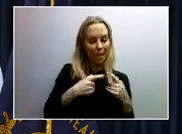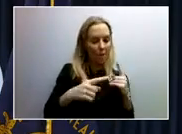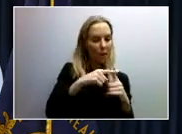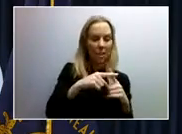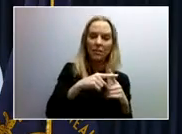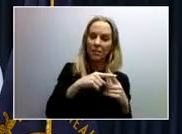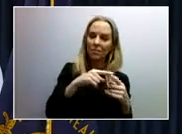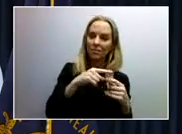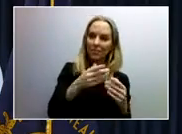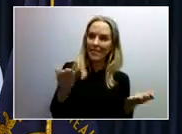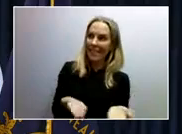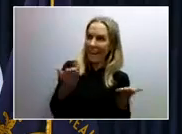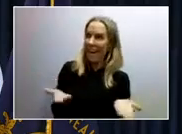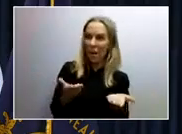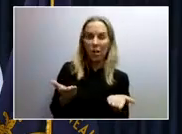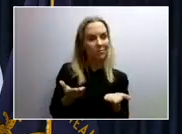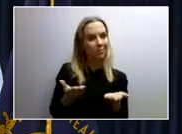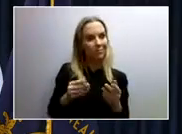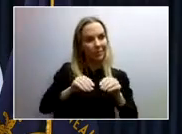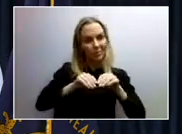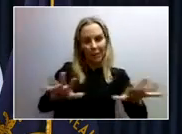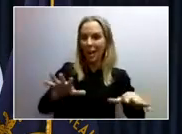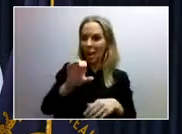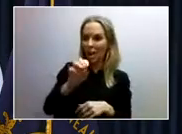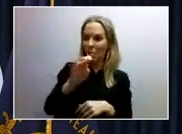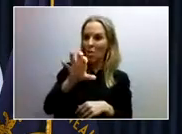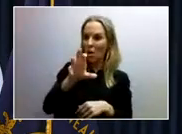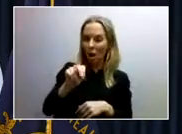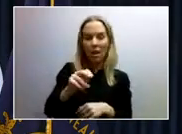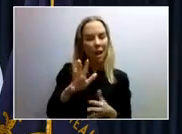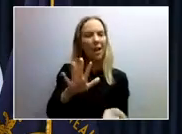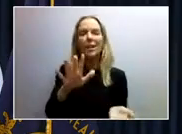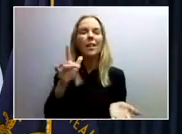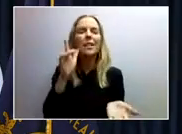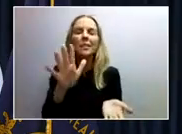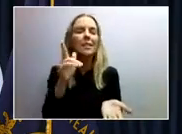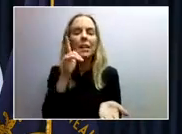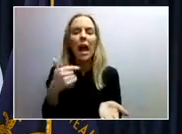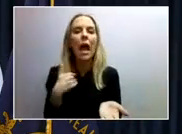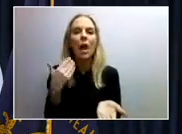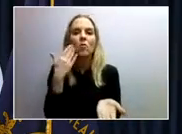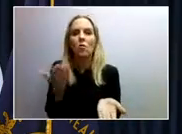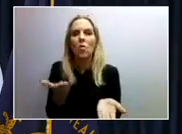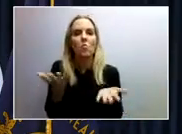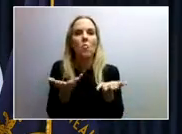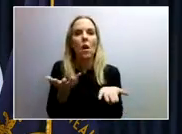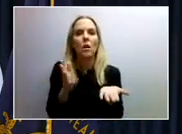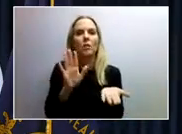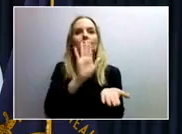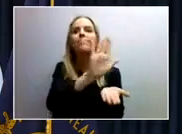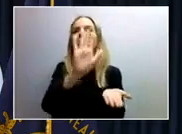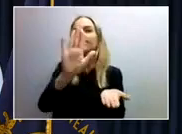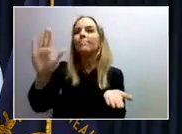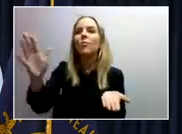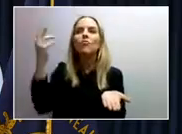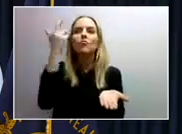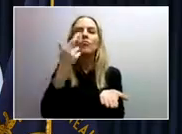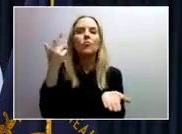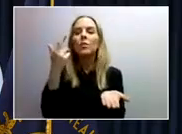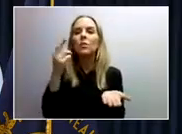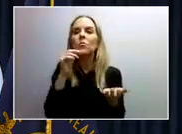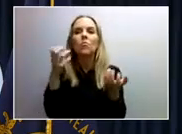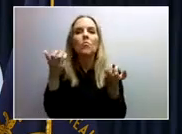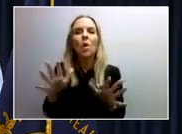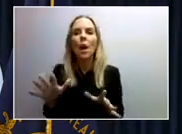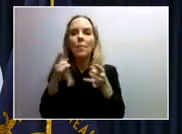here. And listen, I don't know what people's reasons are for not wanting to do it, but